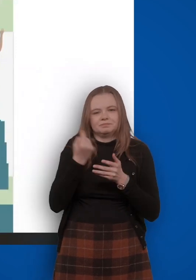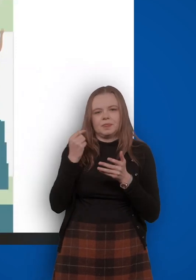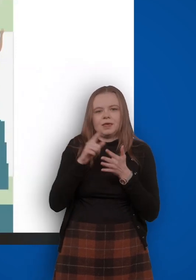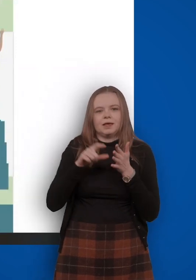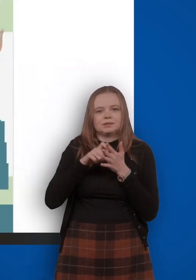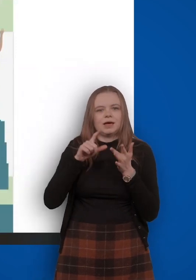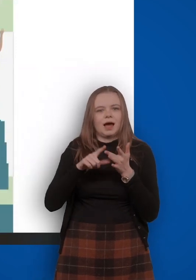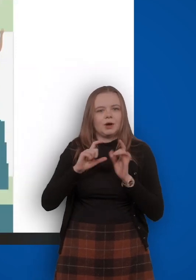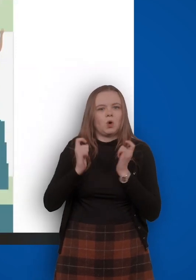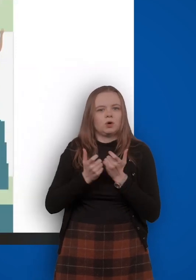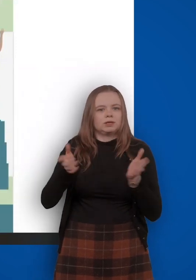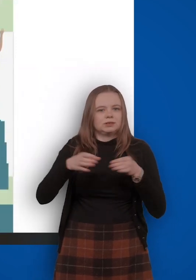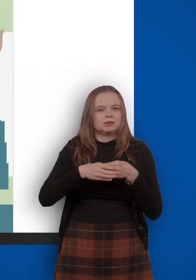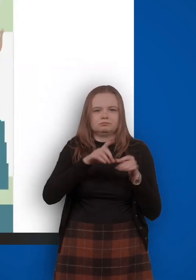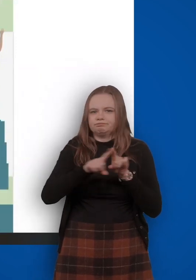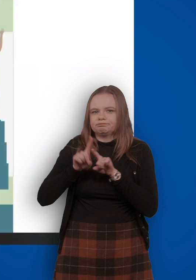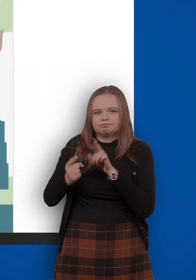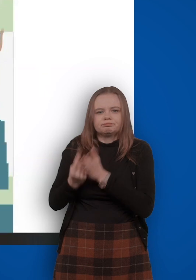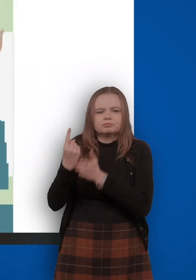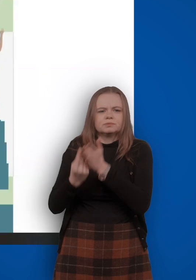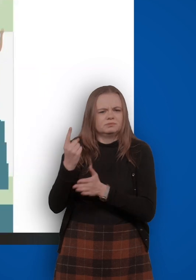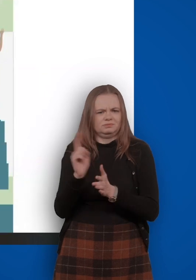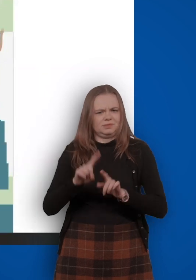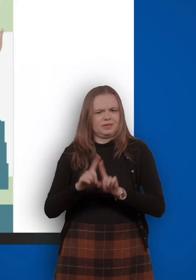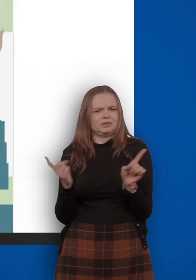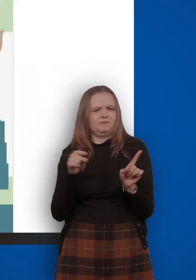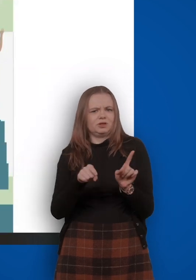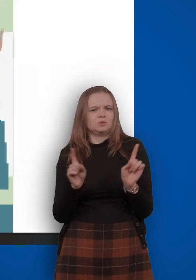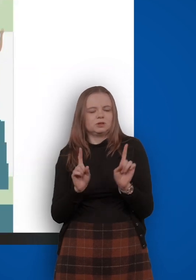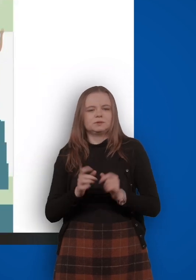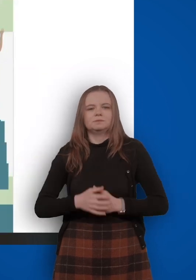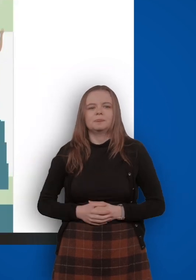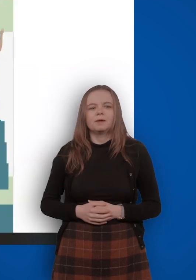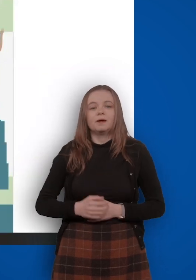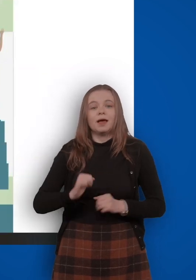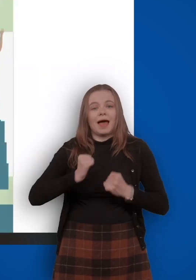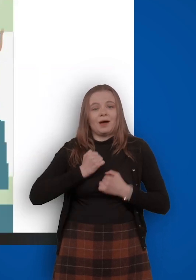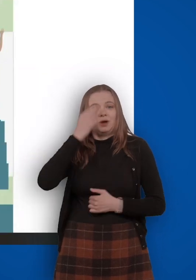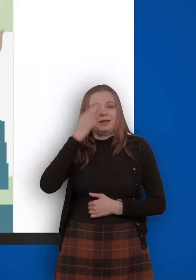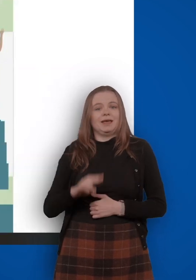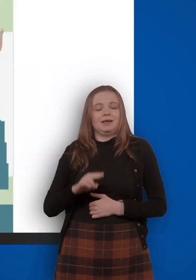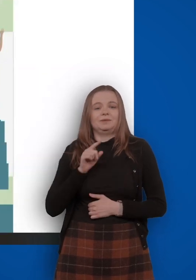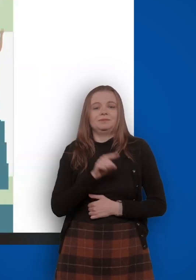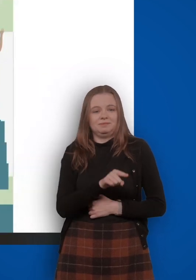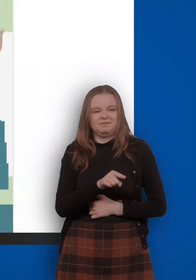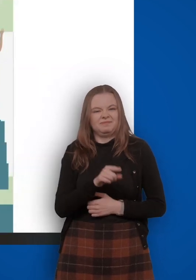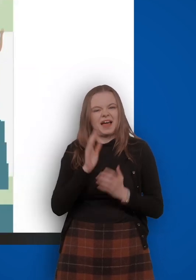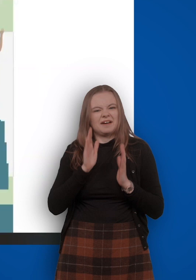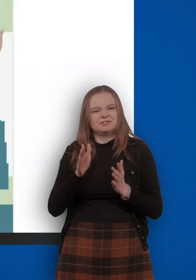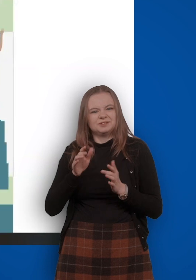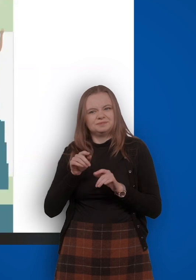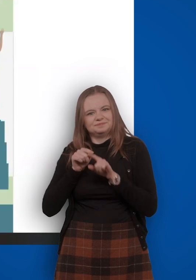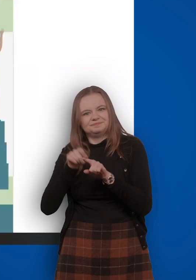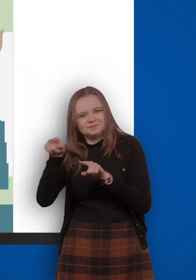in several times. What is the difference? So our caucus name was determined by what the